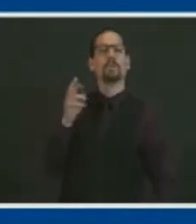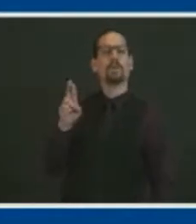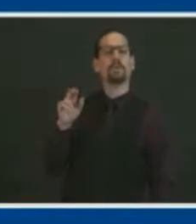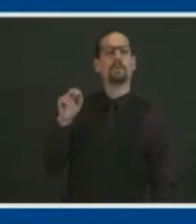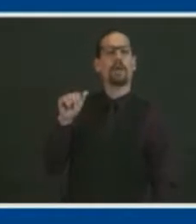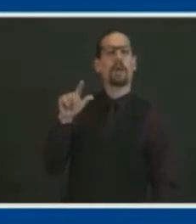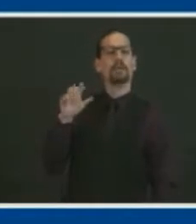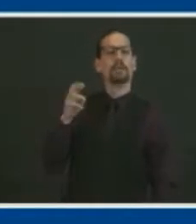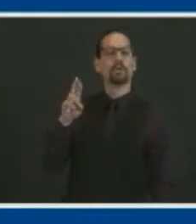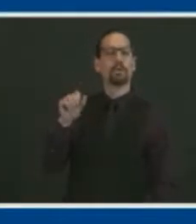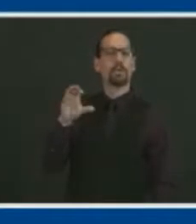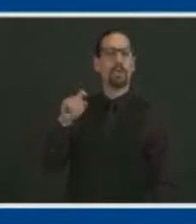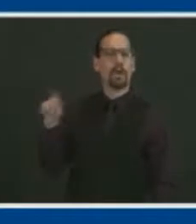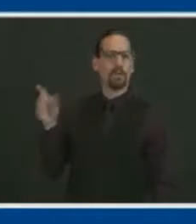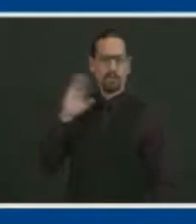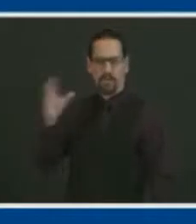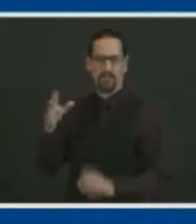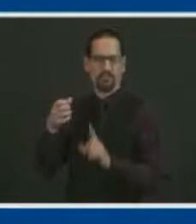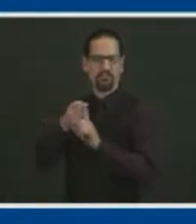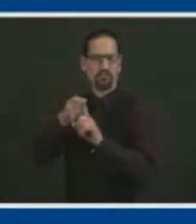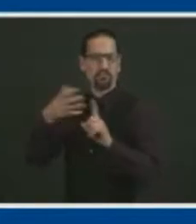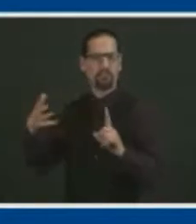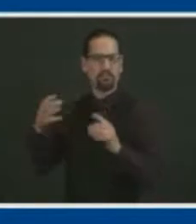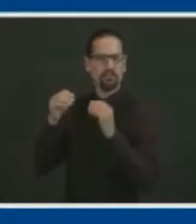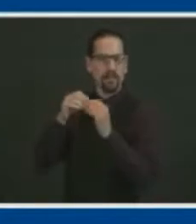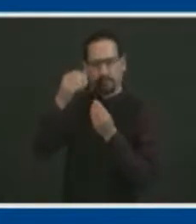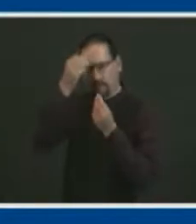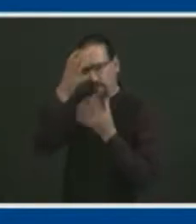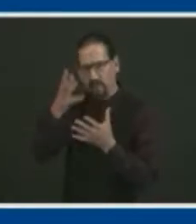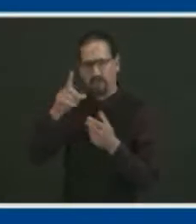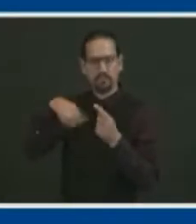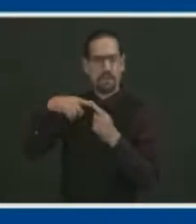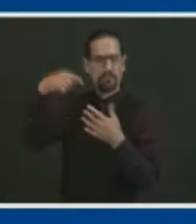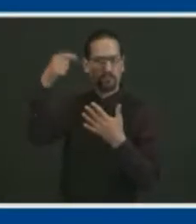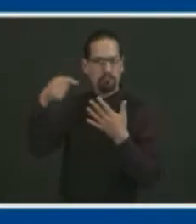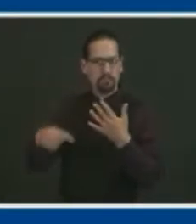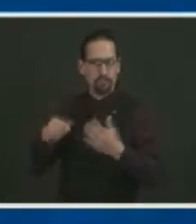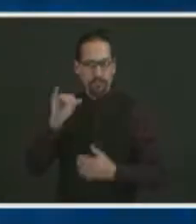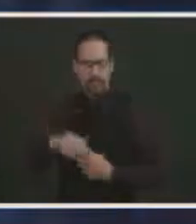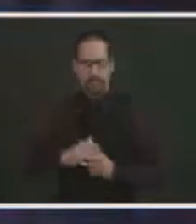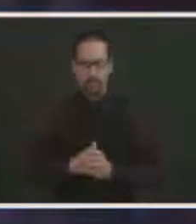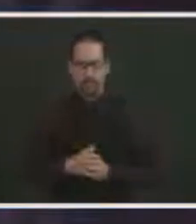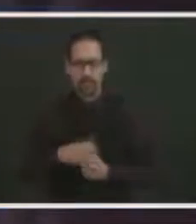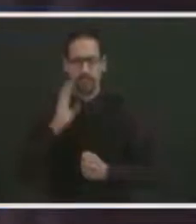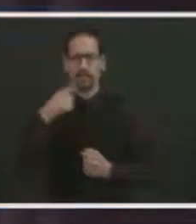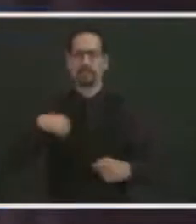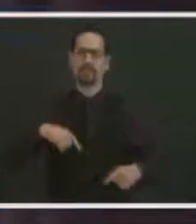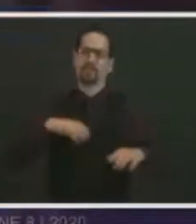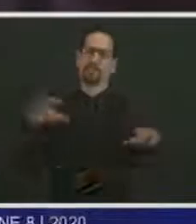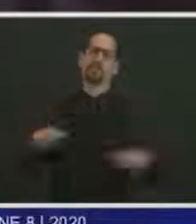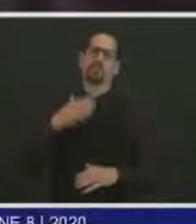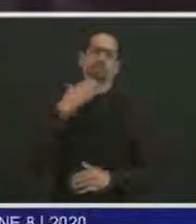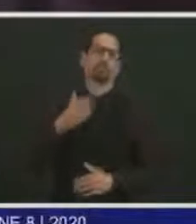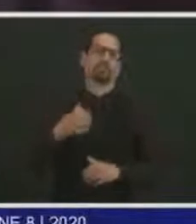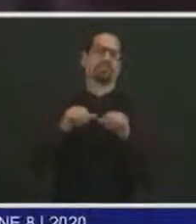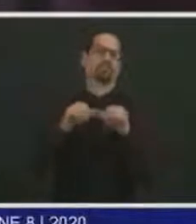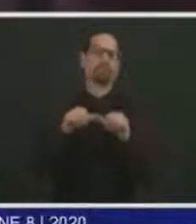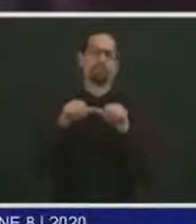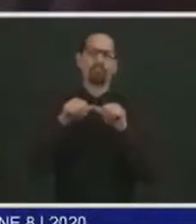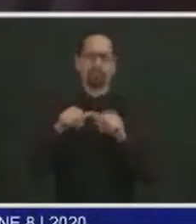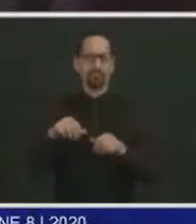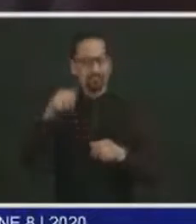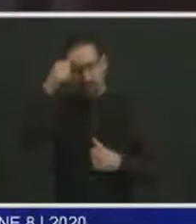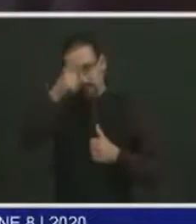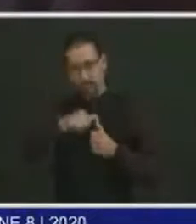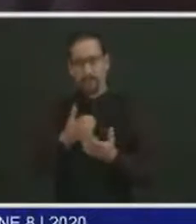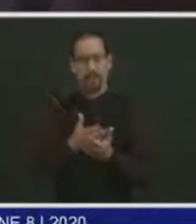over the weekend. As good of a position as we are in, let's just bear in mind that every